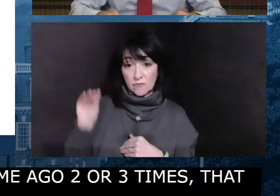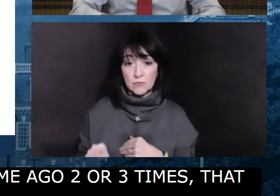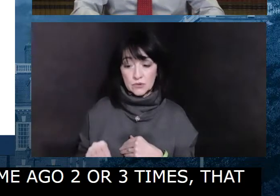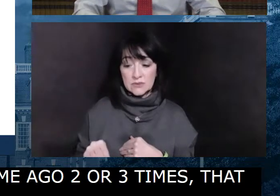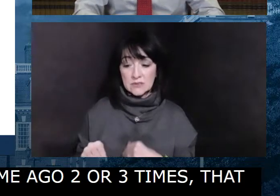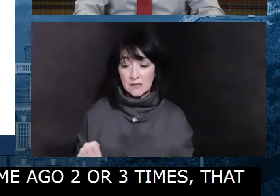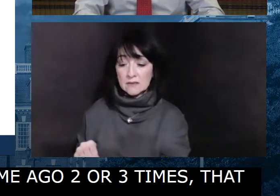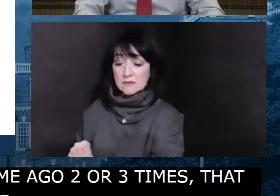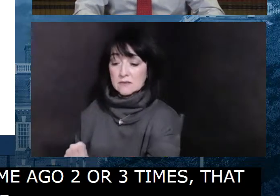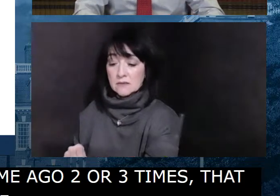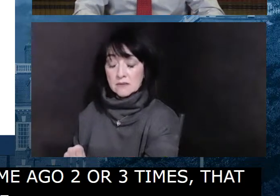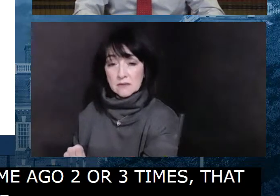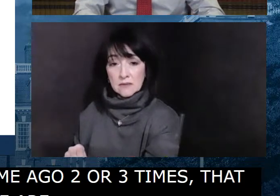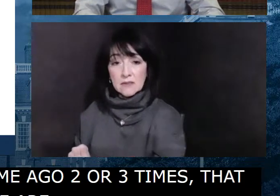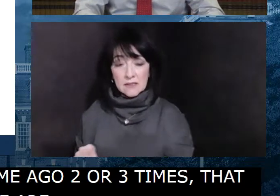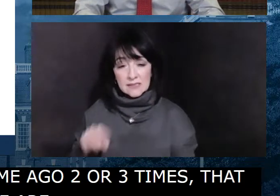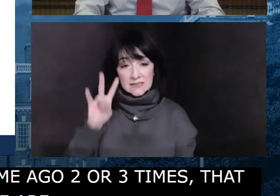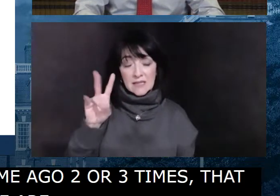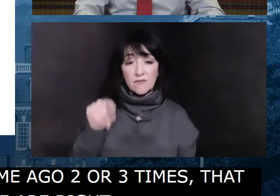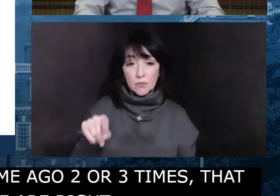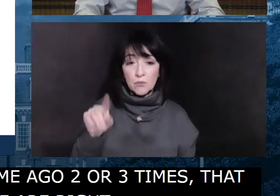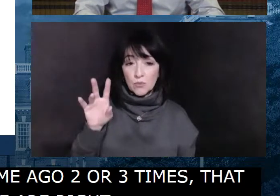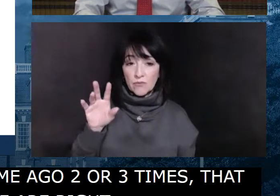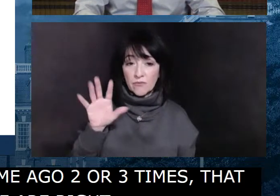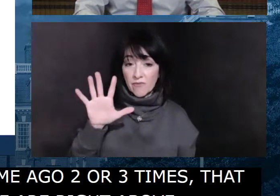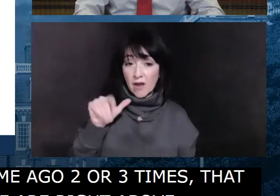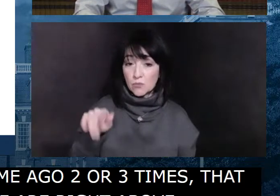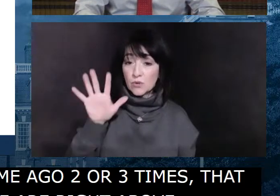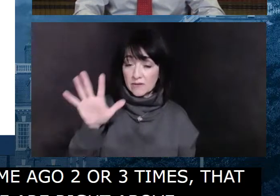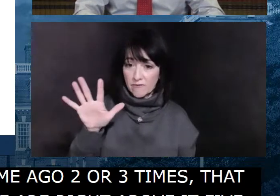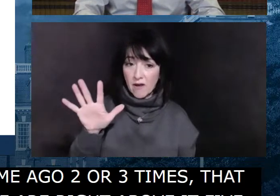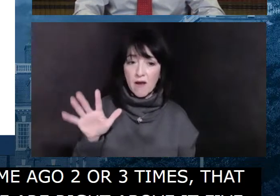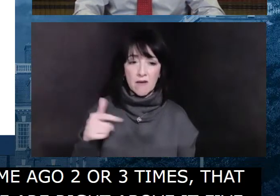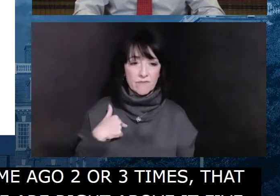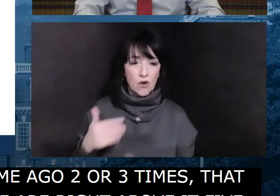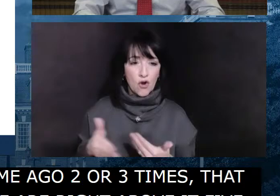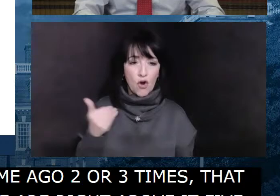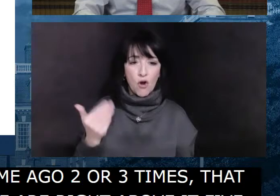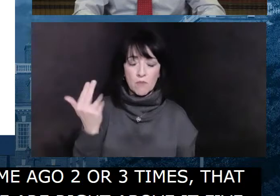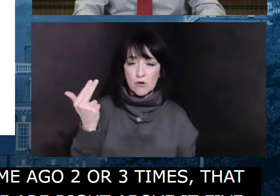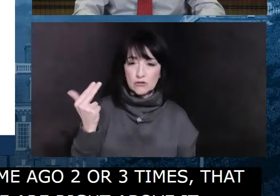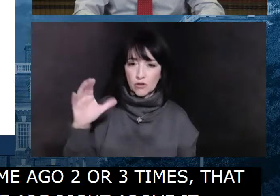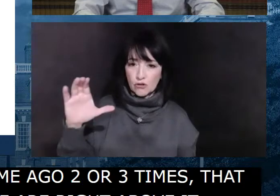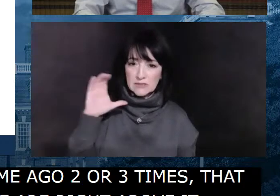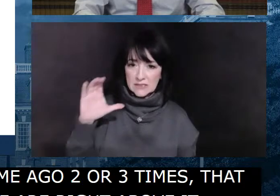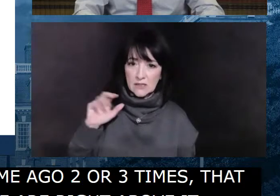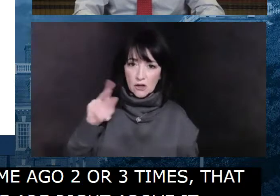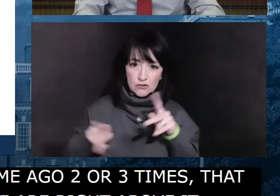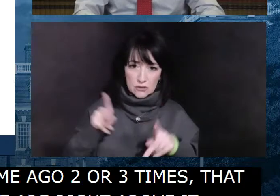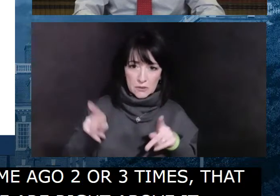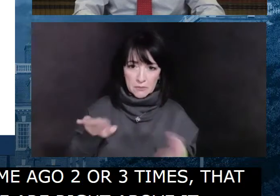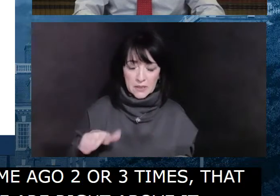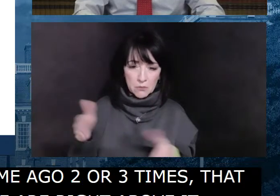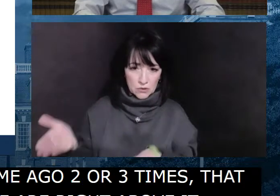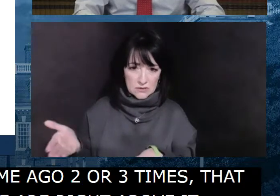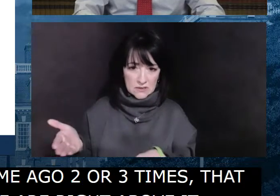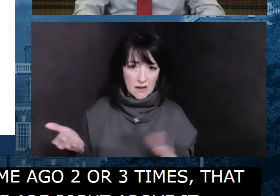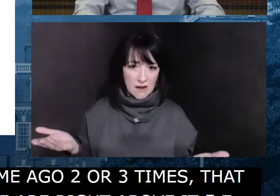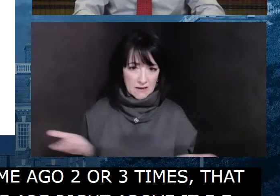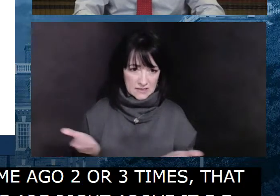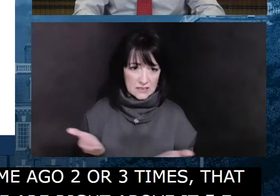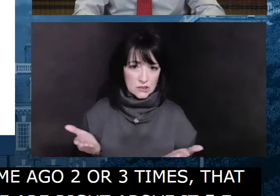moving average. And then sadly, we're almost to 1,300 lives lost in our state, and a reminder